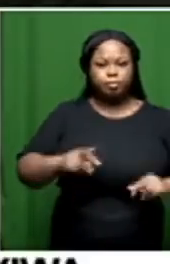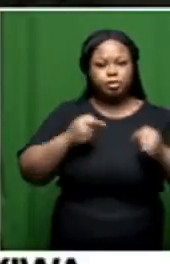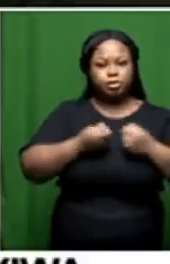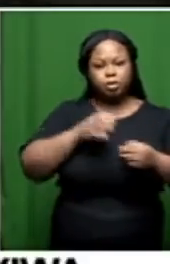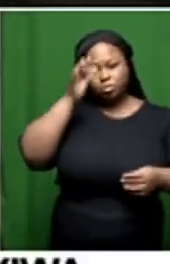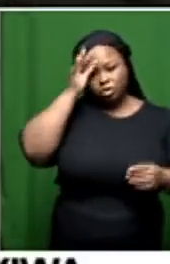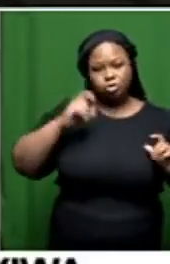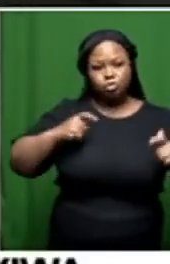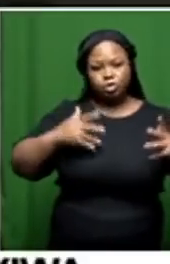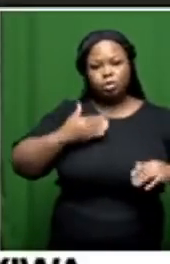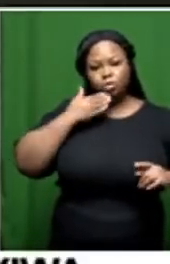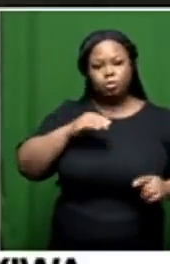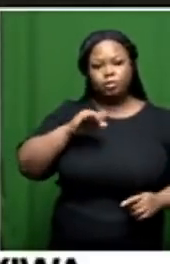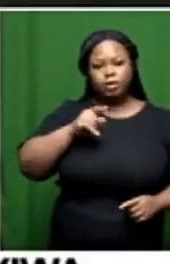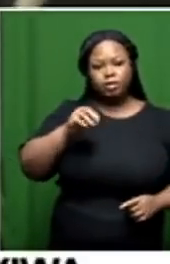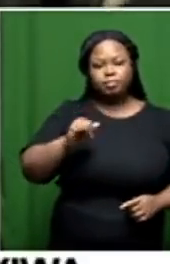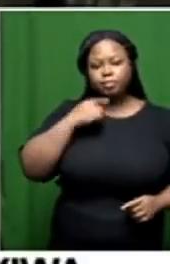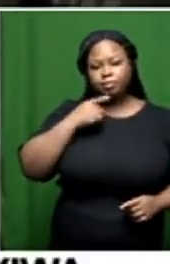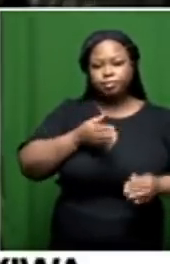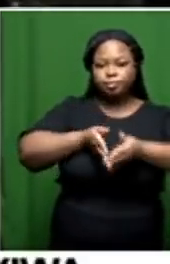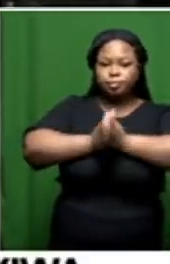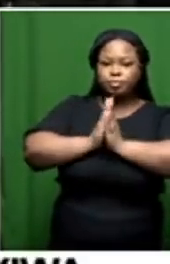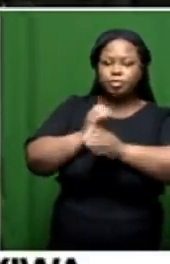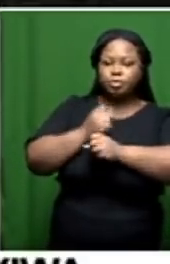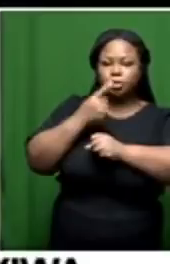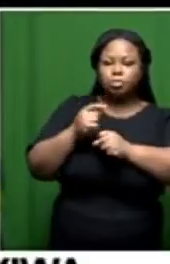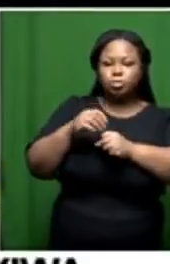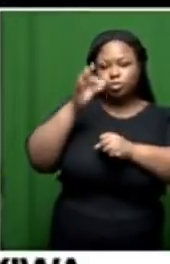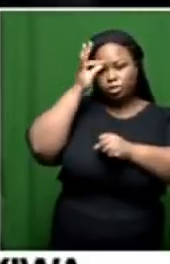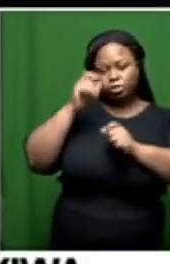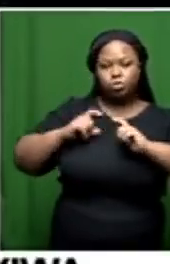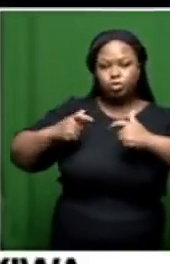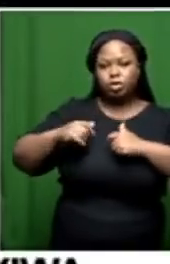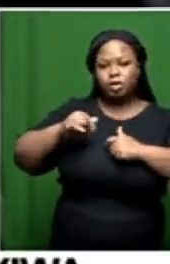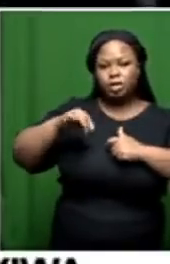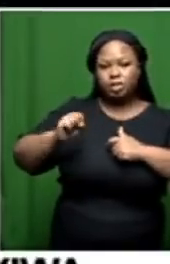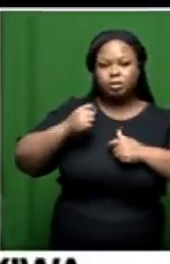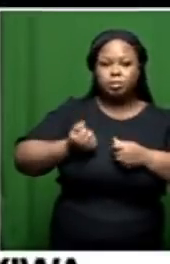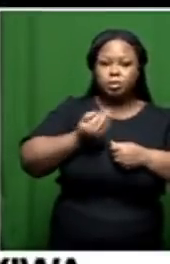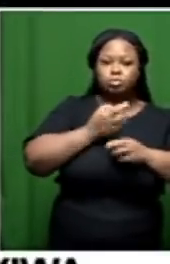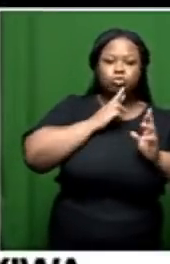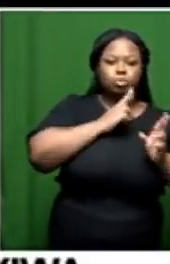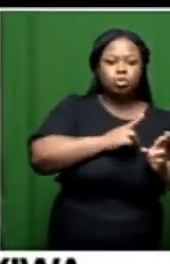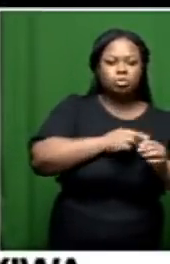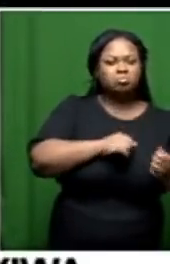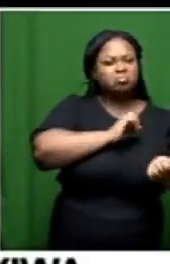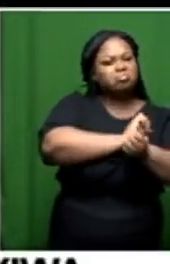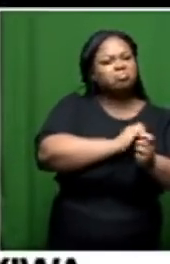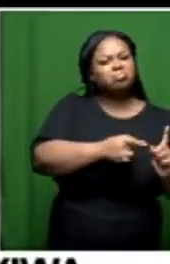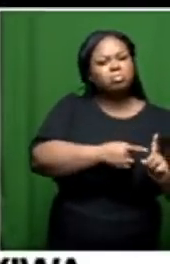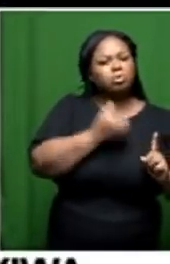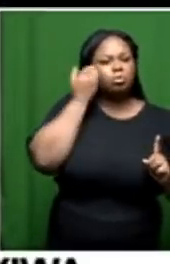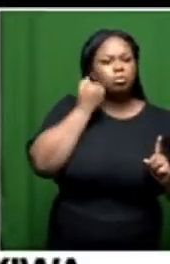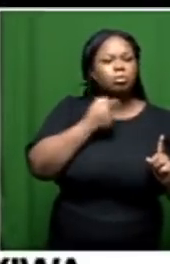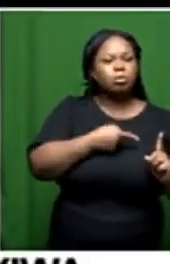The National Police Commissioner Fannie Masemola has asked the Gauteng Police Commissioner Elias Mawela to submit a report on the arrest of